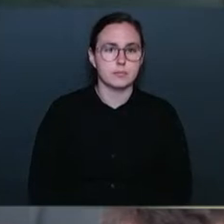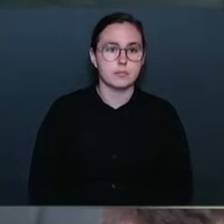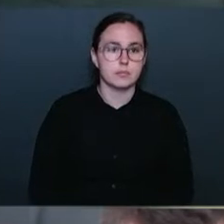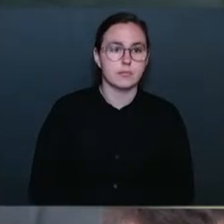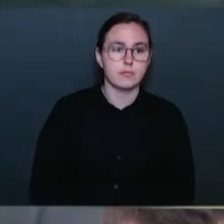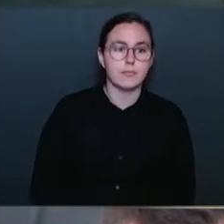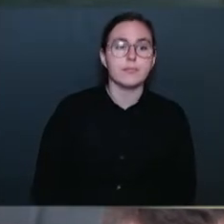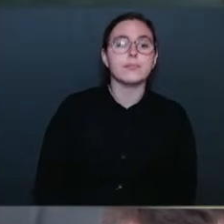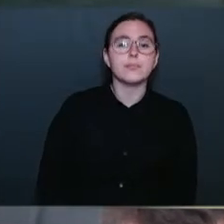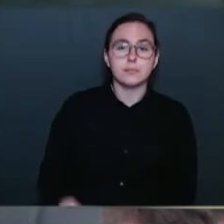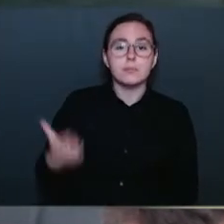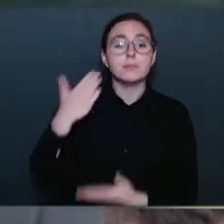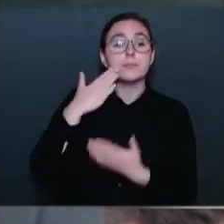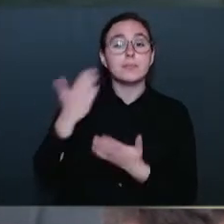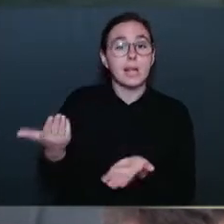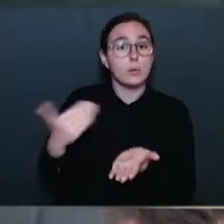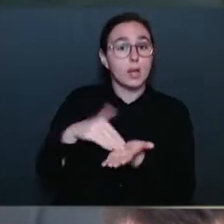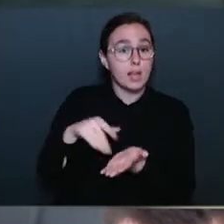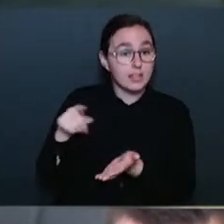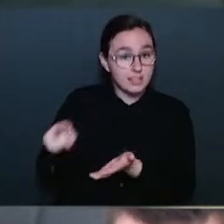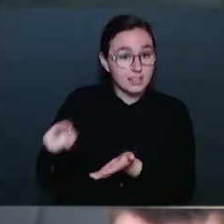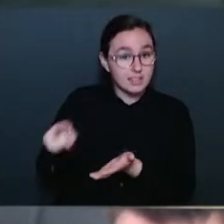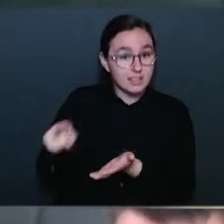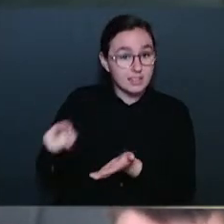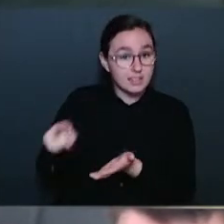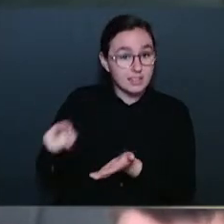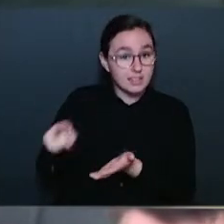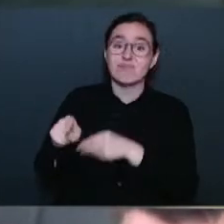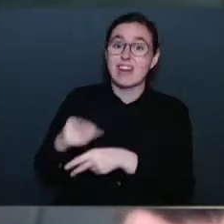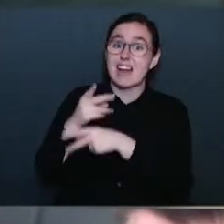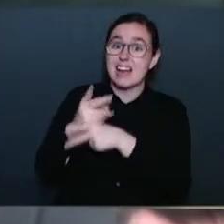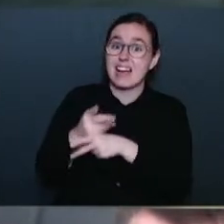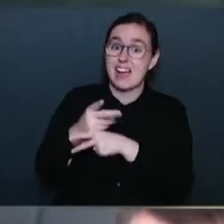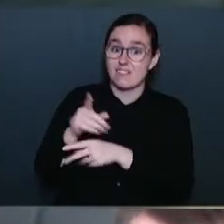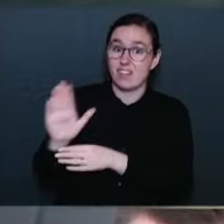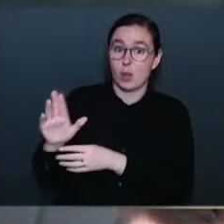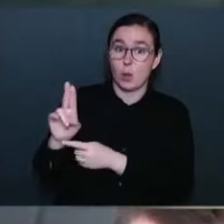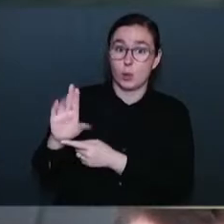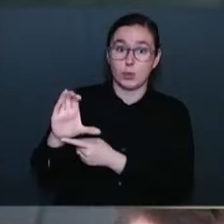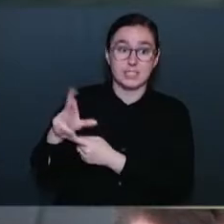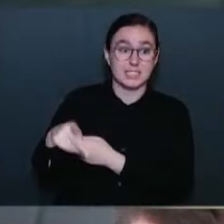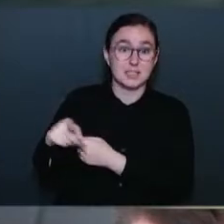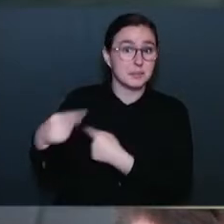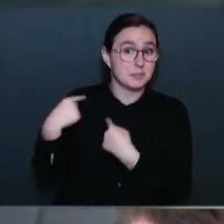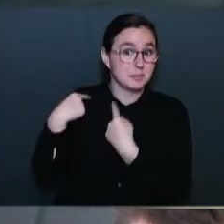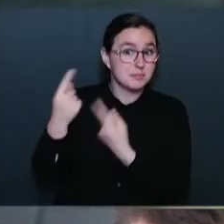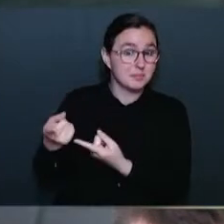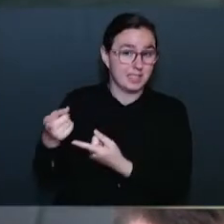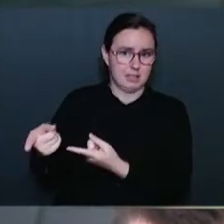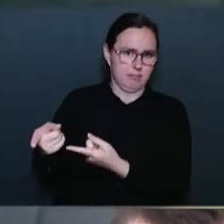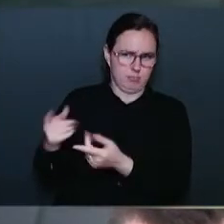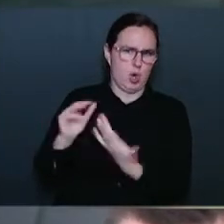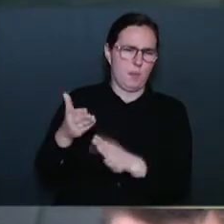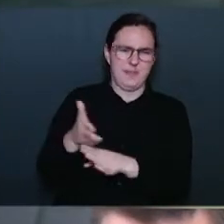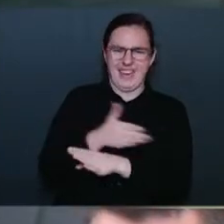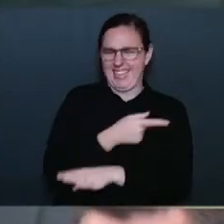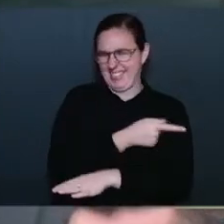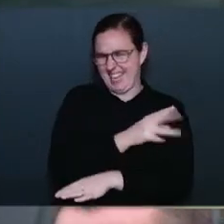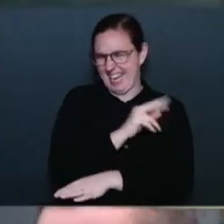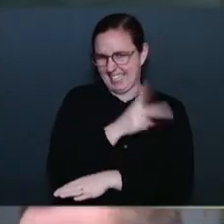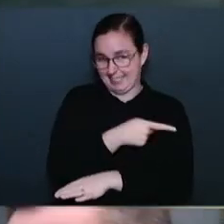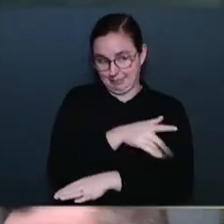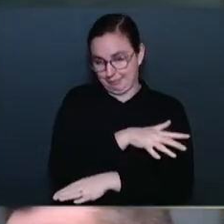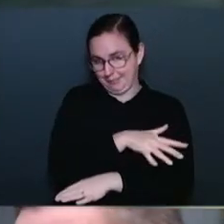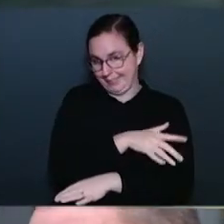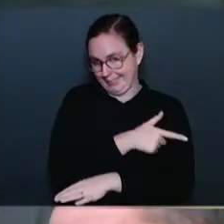restraint just show him about this UCP government over the neck of restricted in the people it's like NDP governments is a crystal clear with